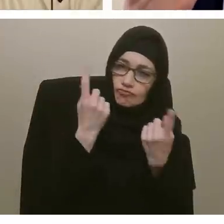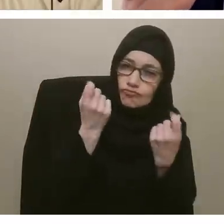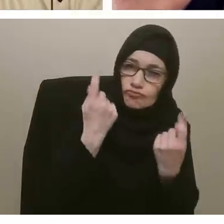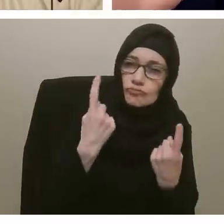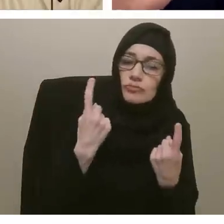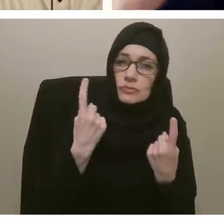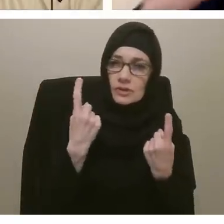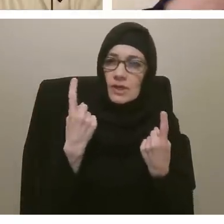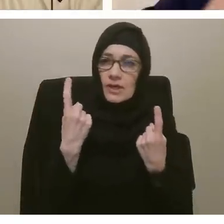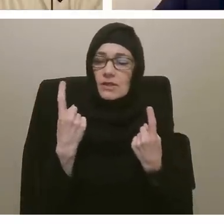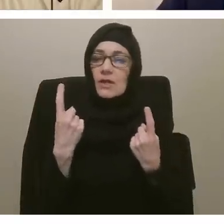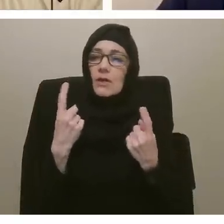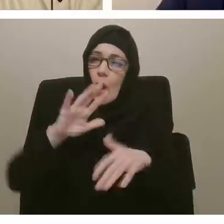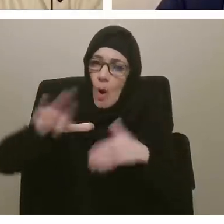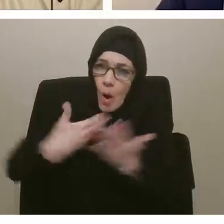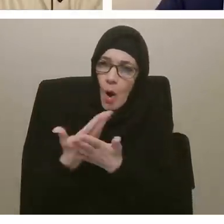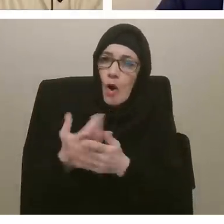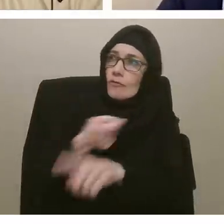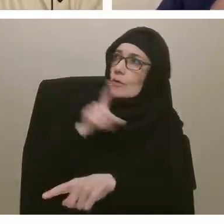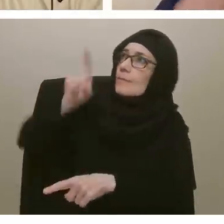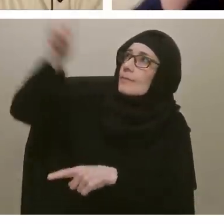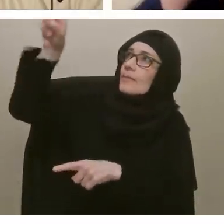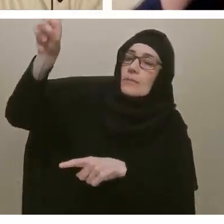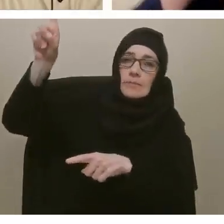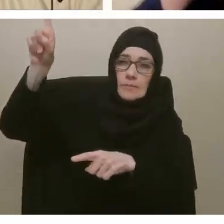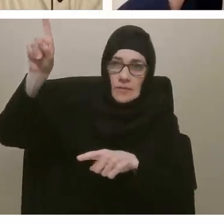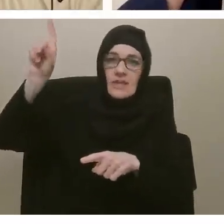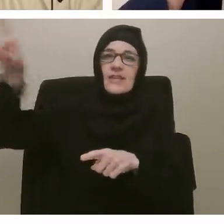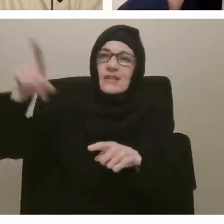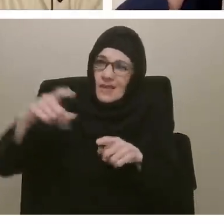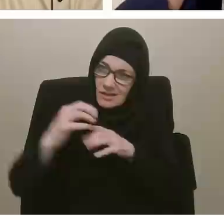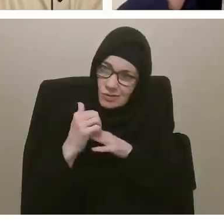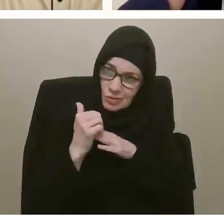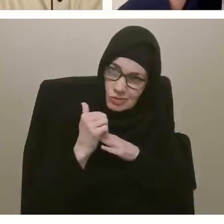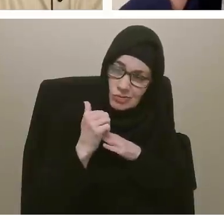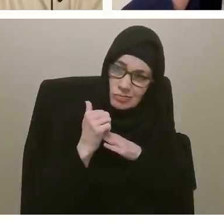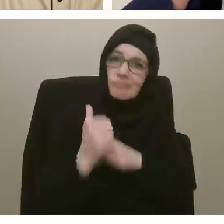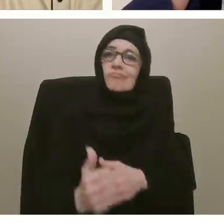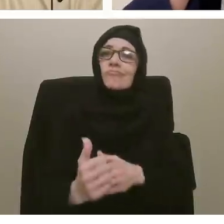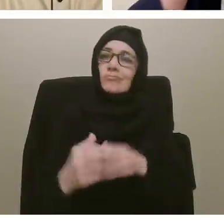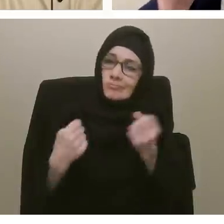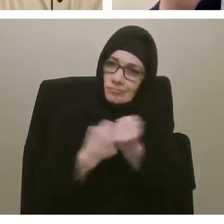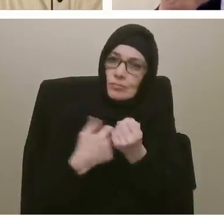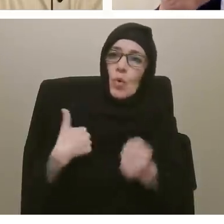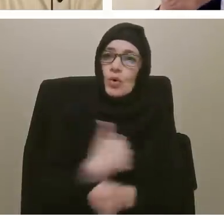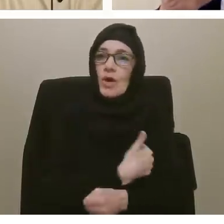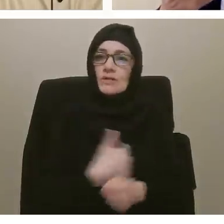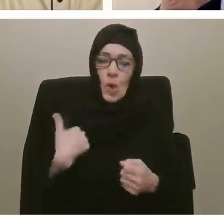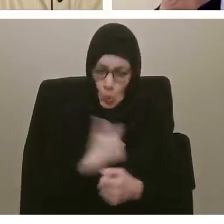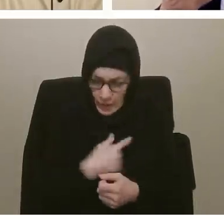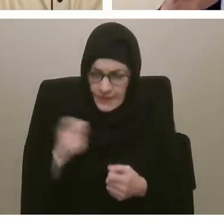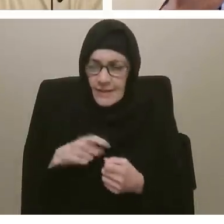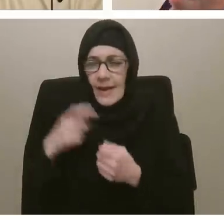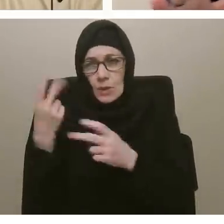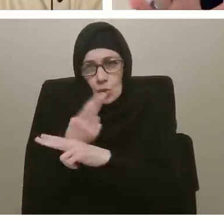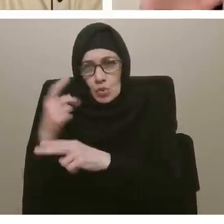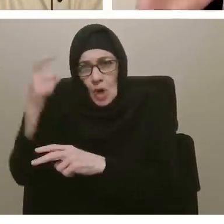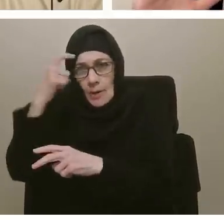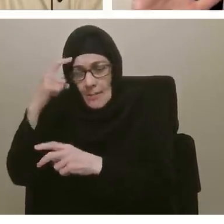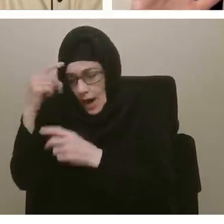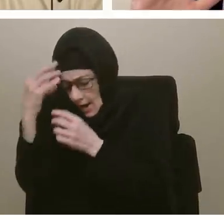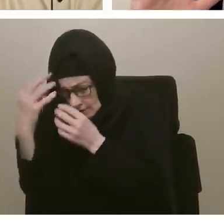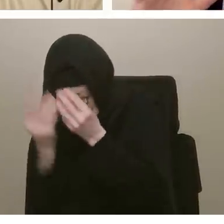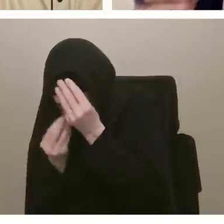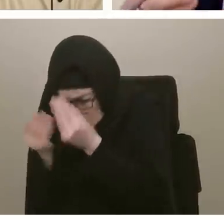has to then be facilitated for us. We can agonize with our minds all we want, but if there's no